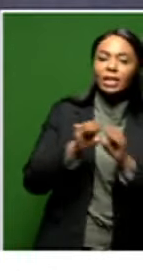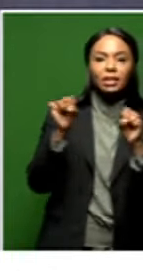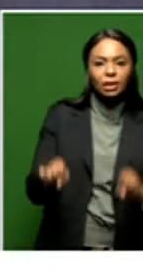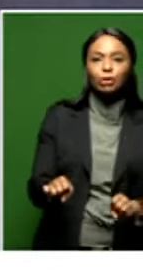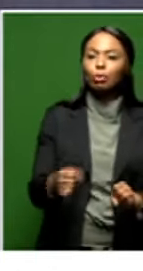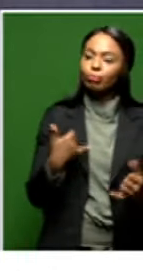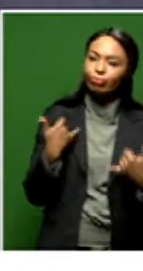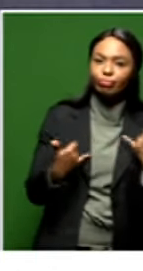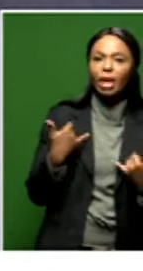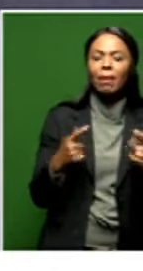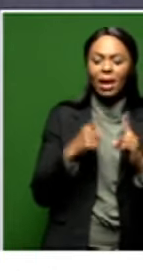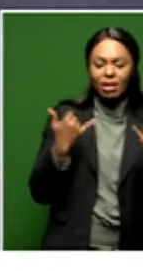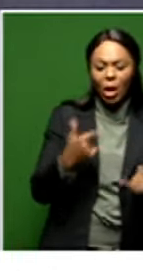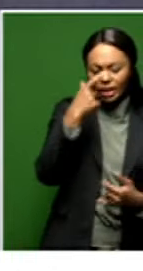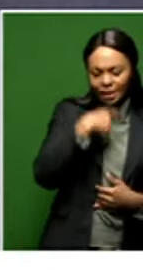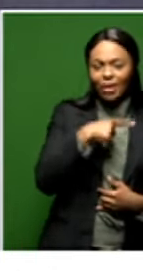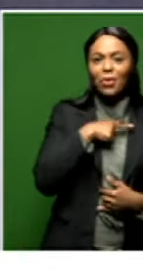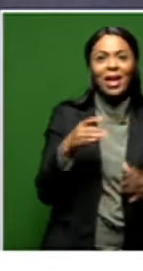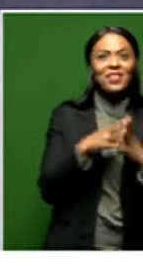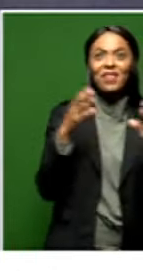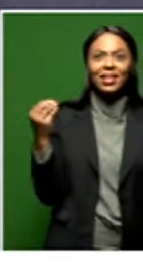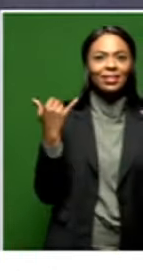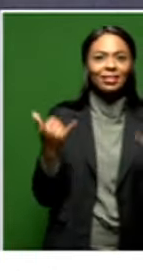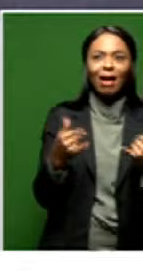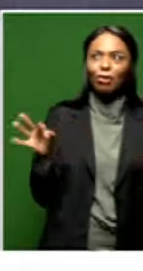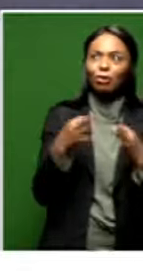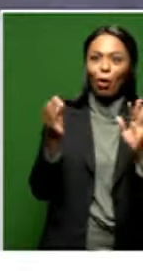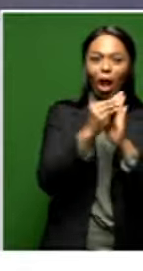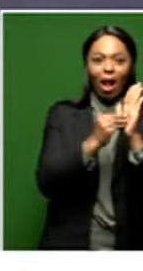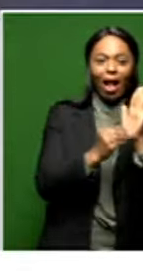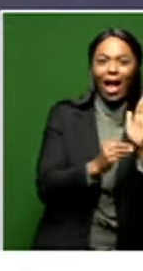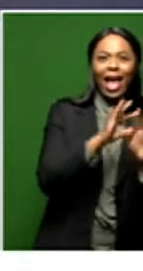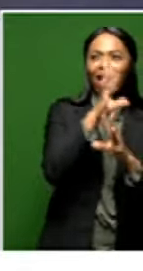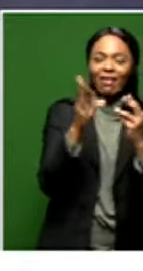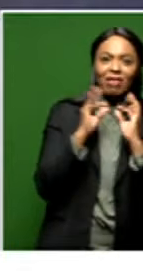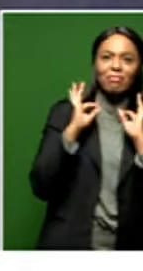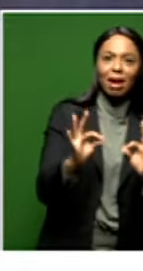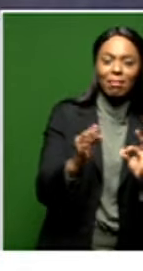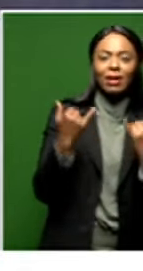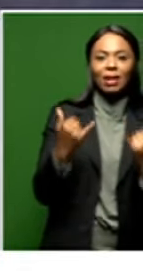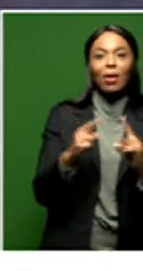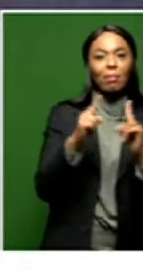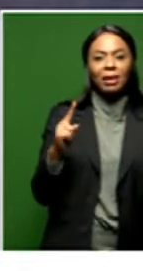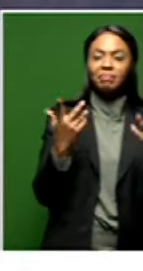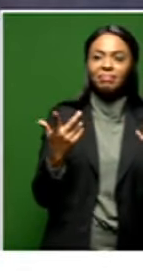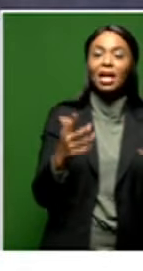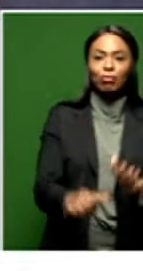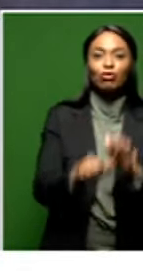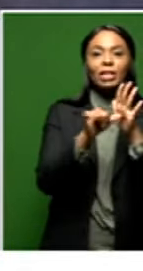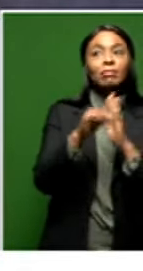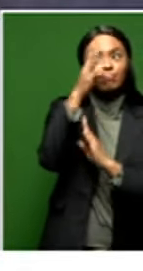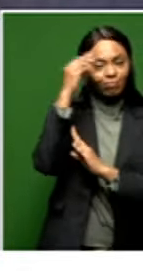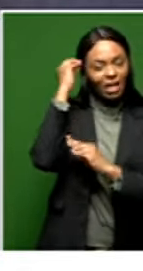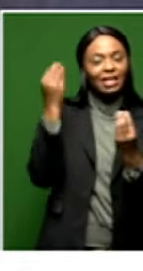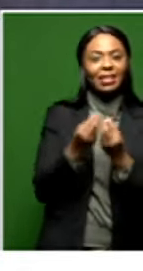I'm actually quite sad that we're pretty much done with it all at this point. So I think that's been a highlight for me, and